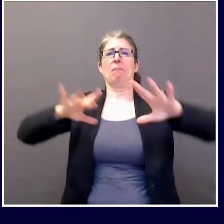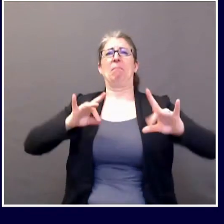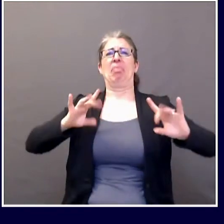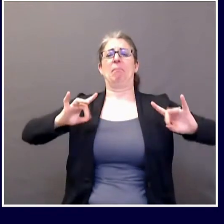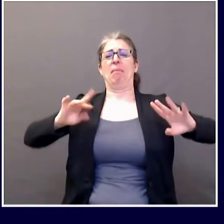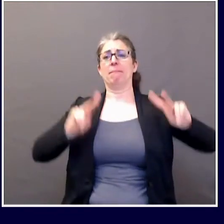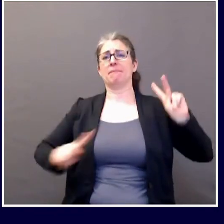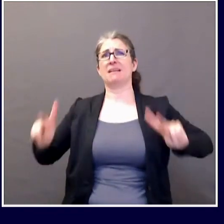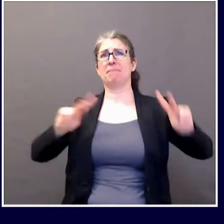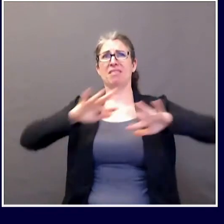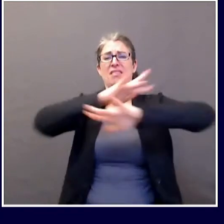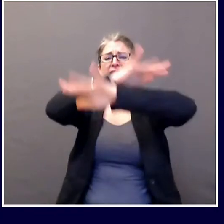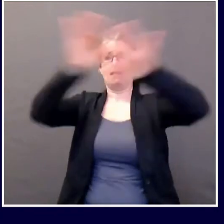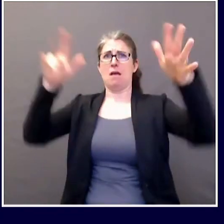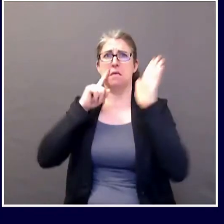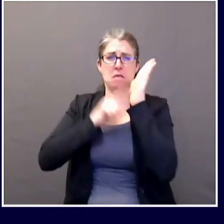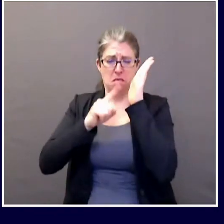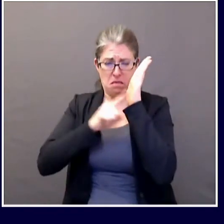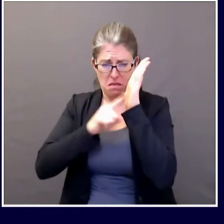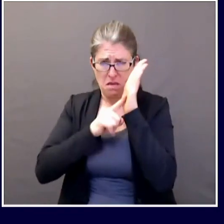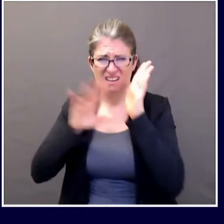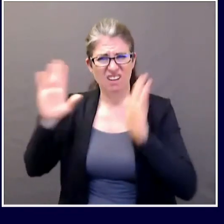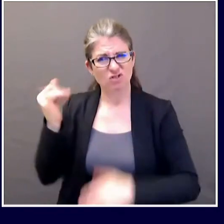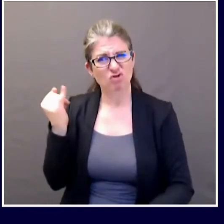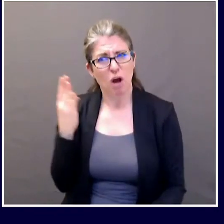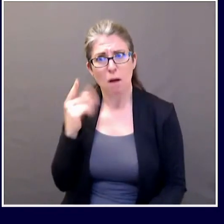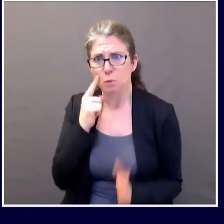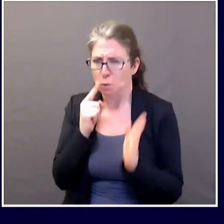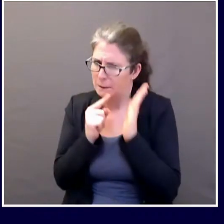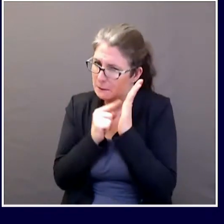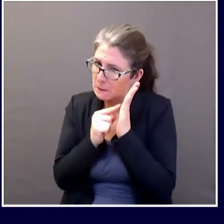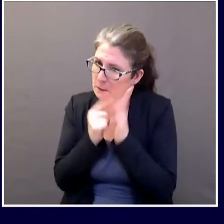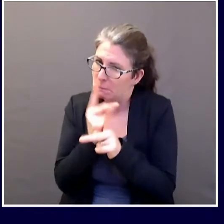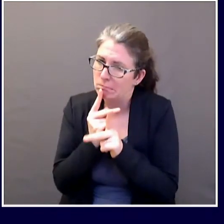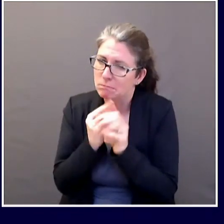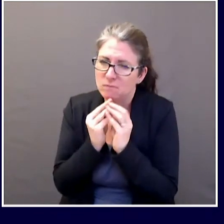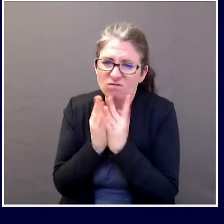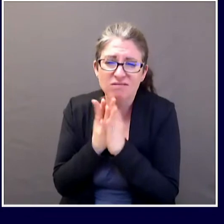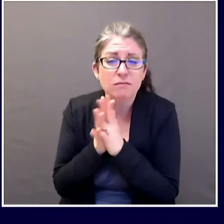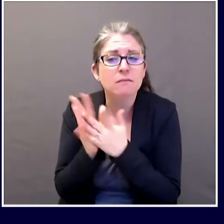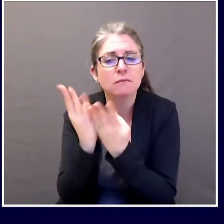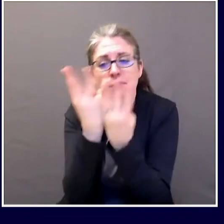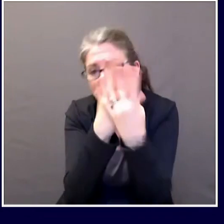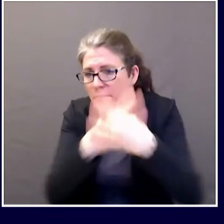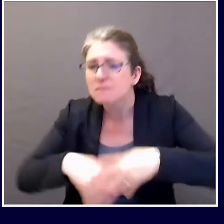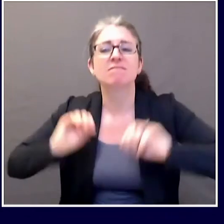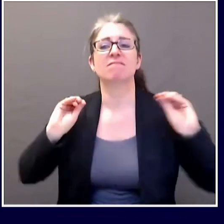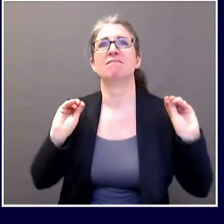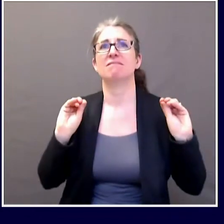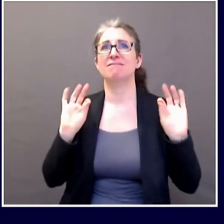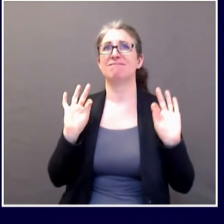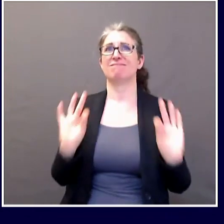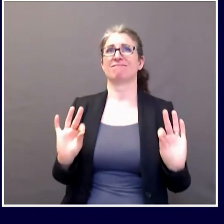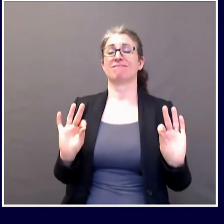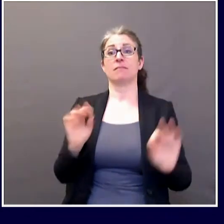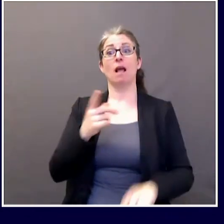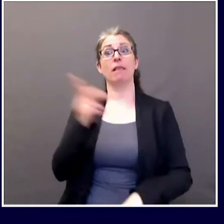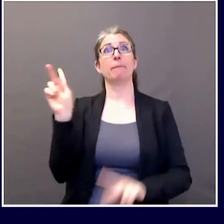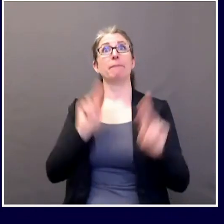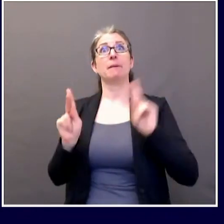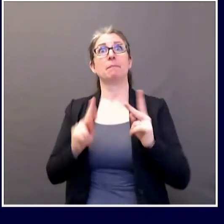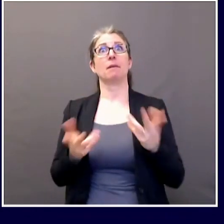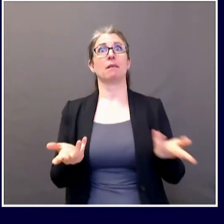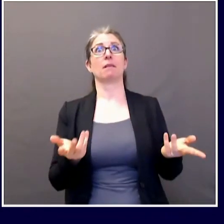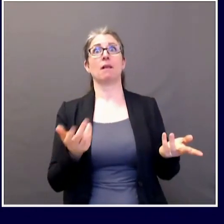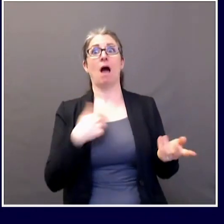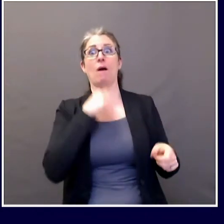they had more information. What are the questions that you've got that we can help you answer? Indeed, Chris, as you know, that's one